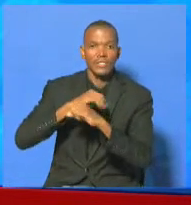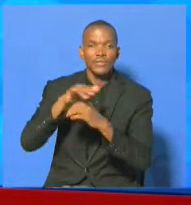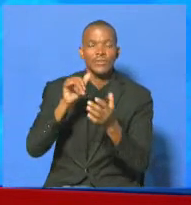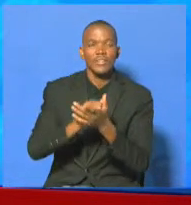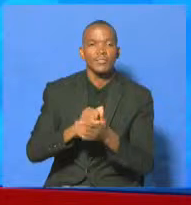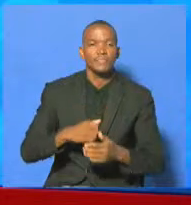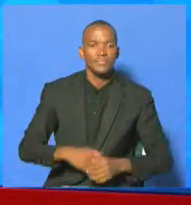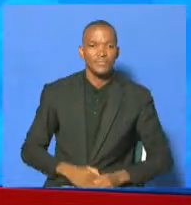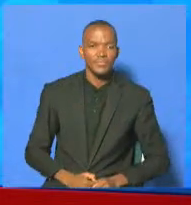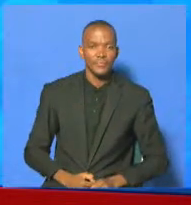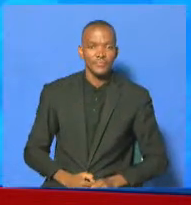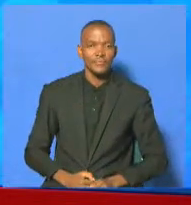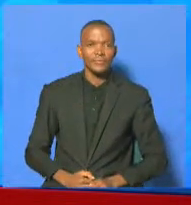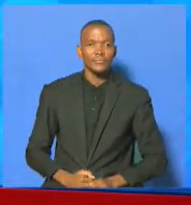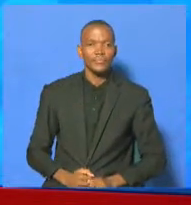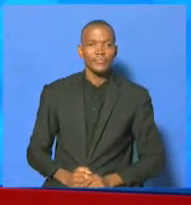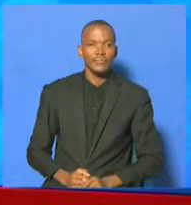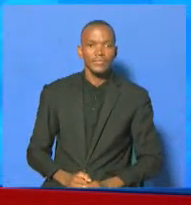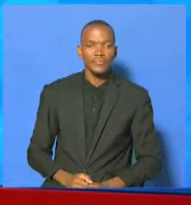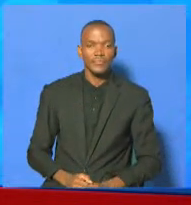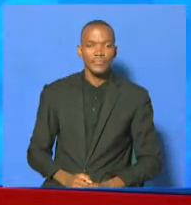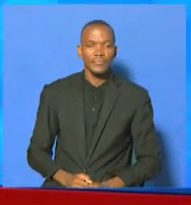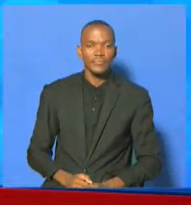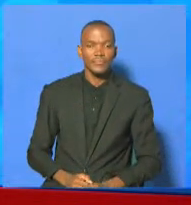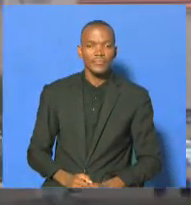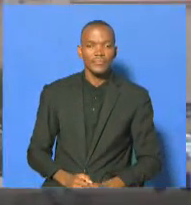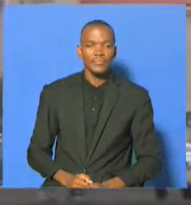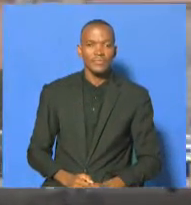Usilo Nkabetsi reports from Keshkes, Portugal.